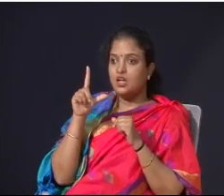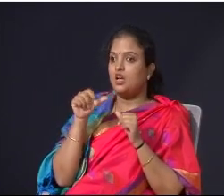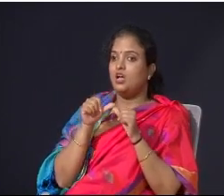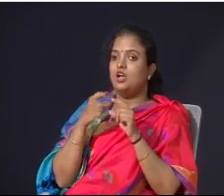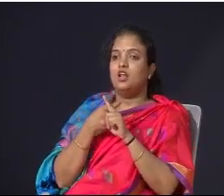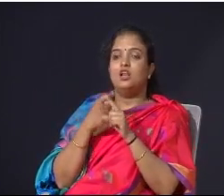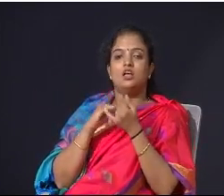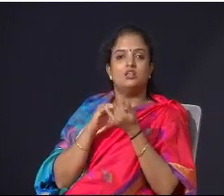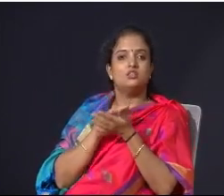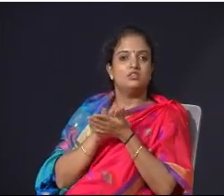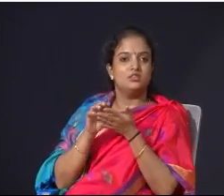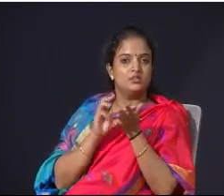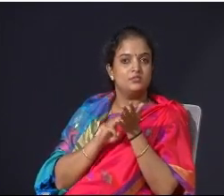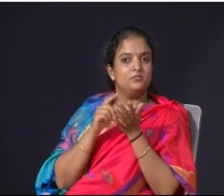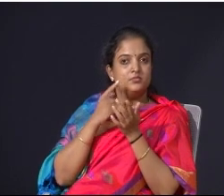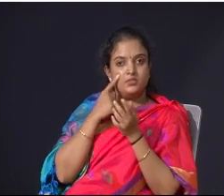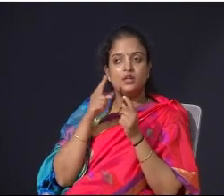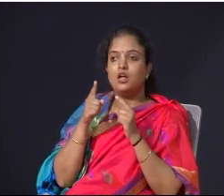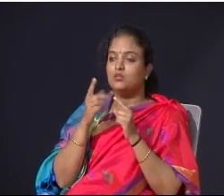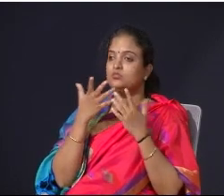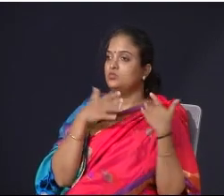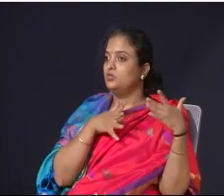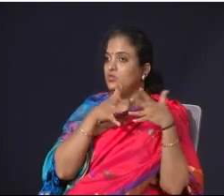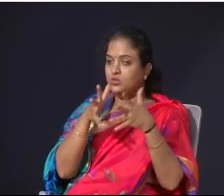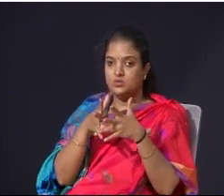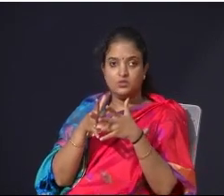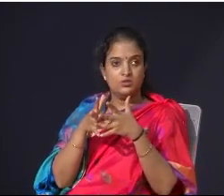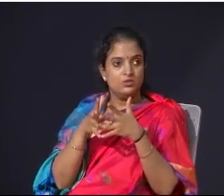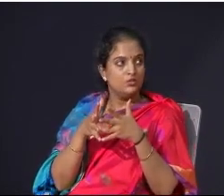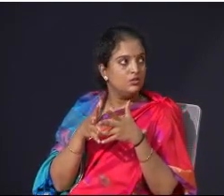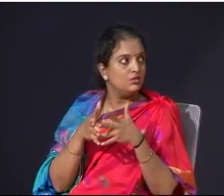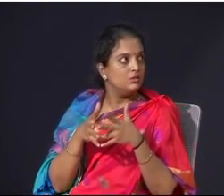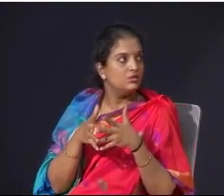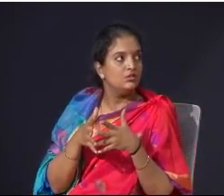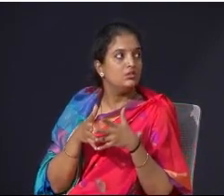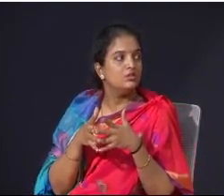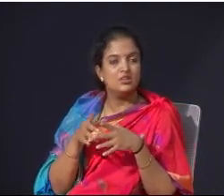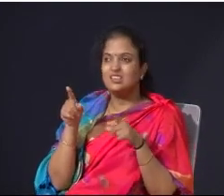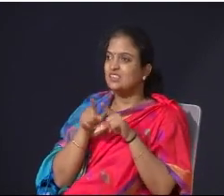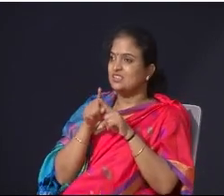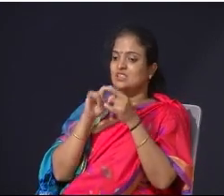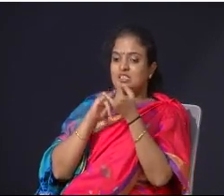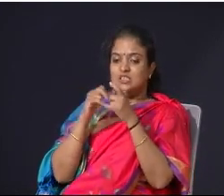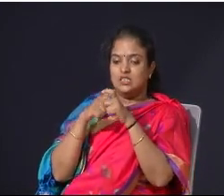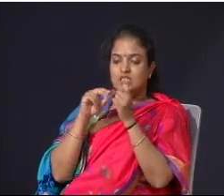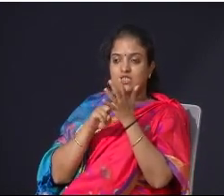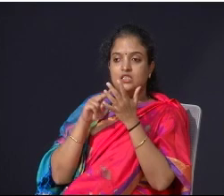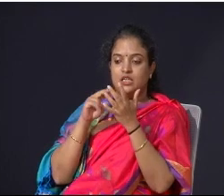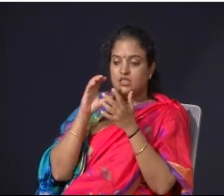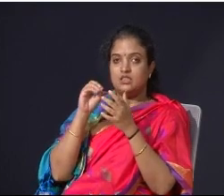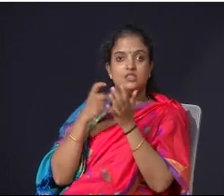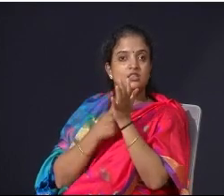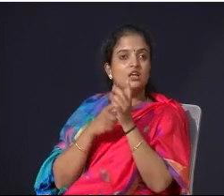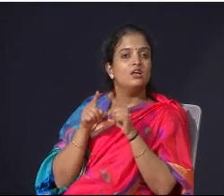Lakshmi, occupational therapist. She was talking about it. She was talking about the senses and then the proprioceptive,